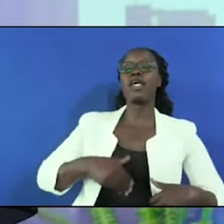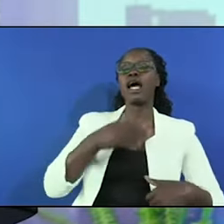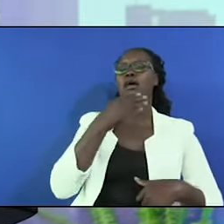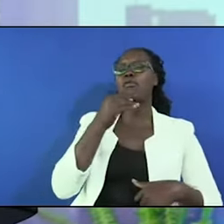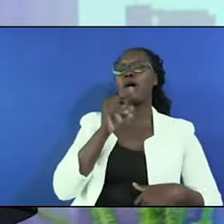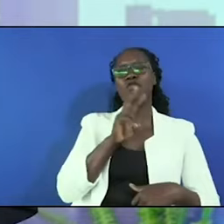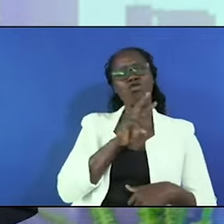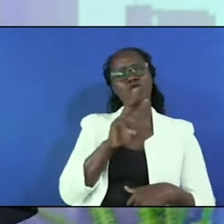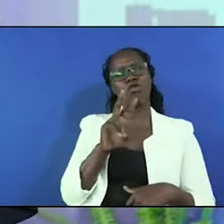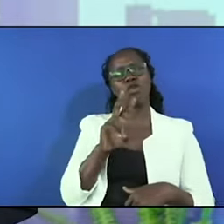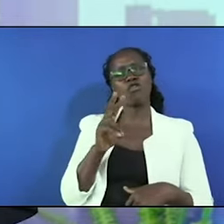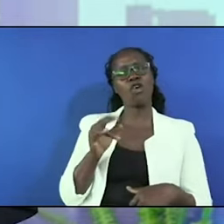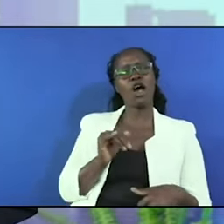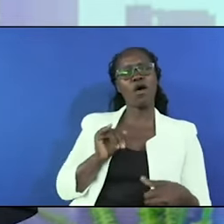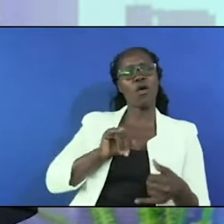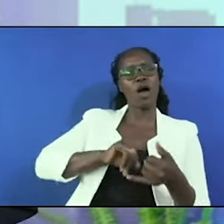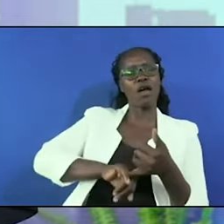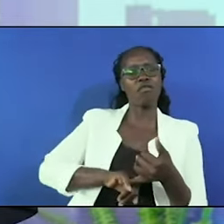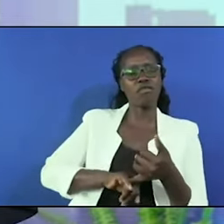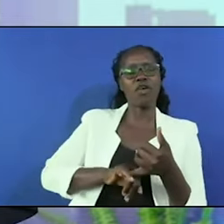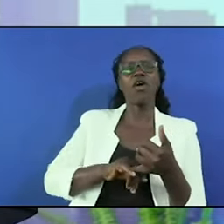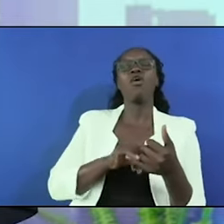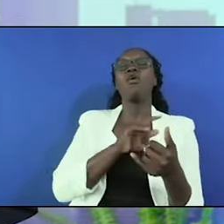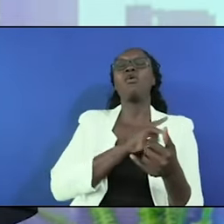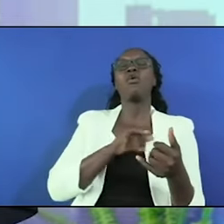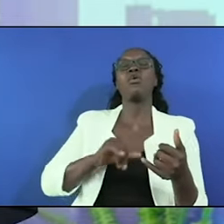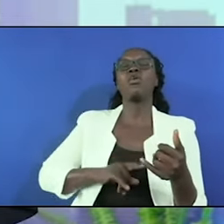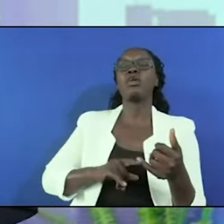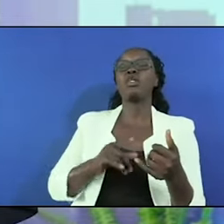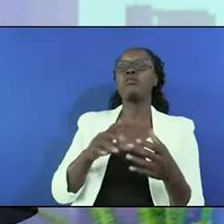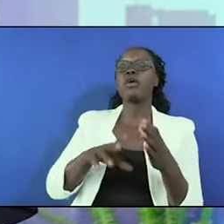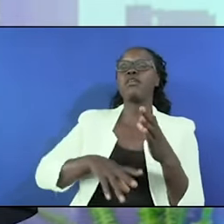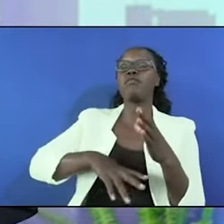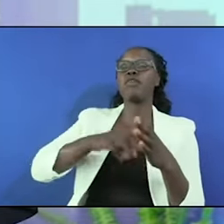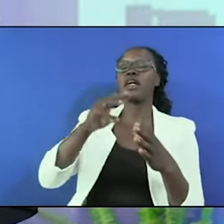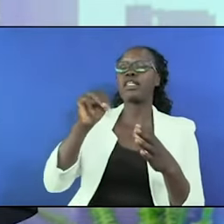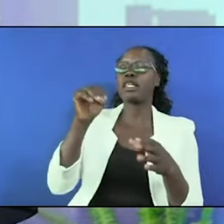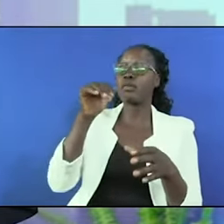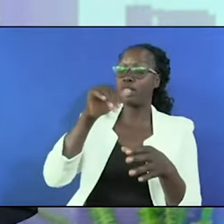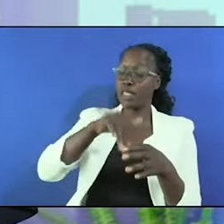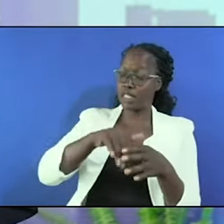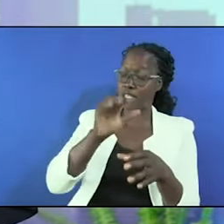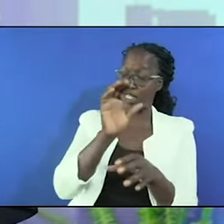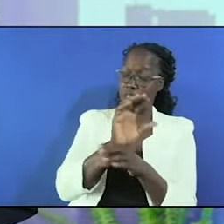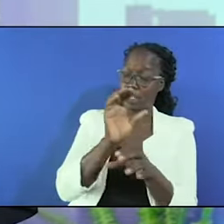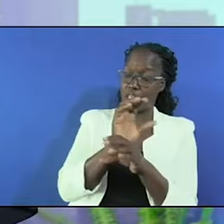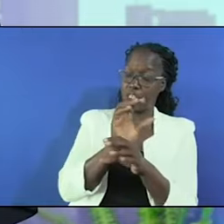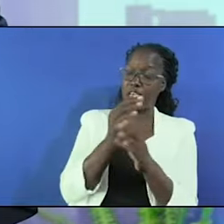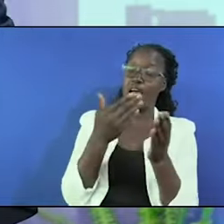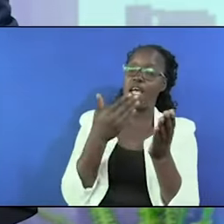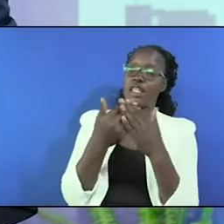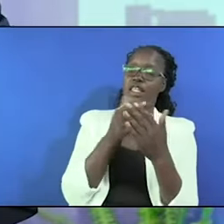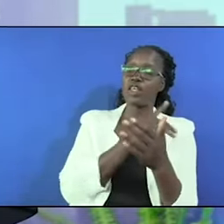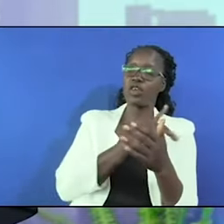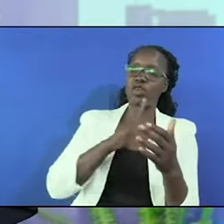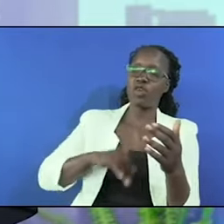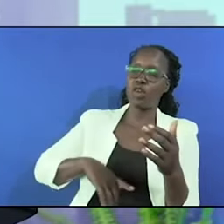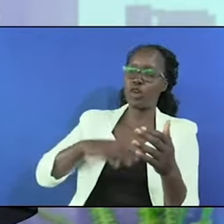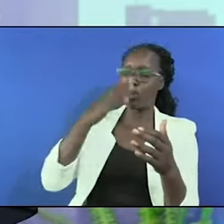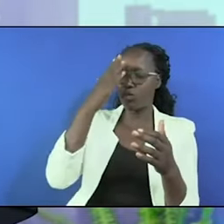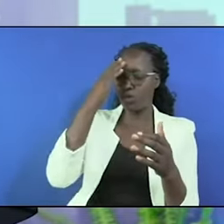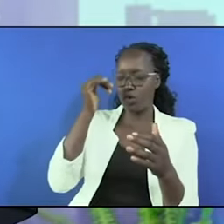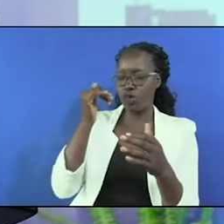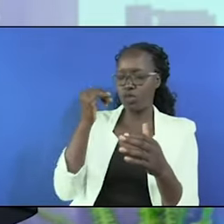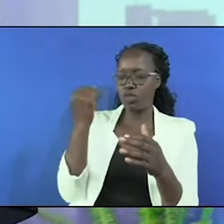is looking for a spouse, oh, may they find them even in this church. Thank you, Lord, because you